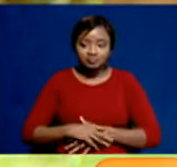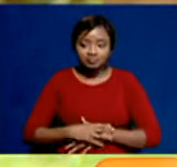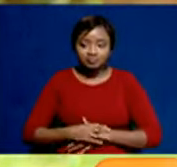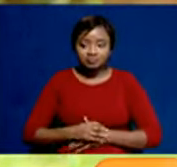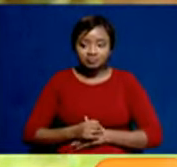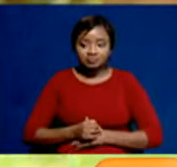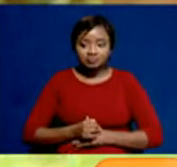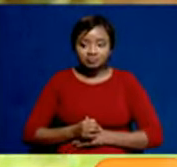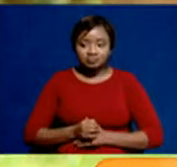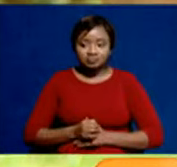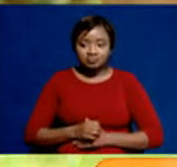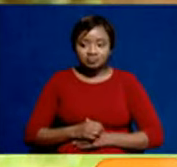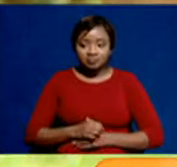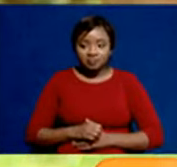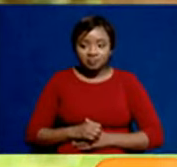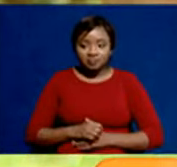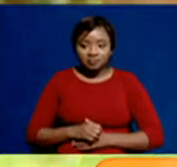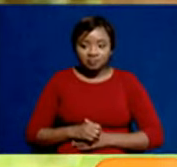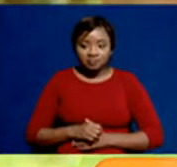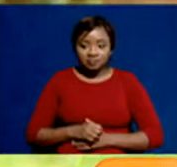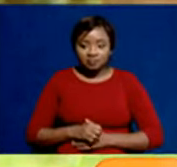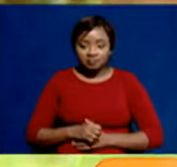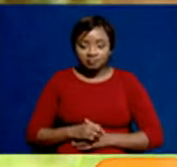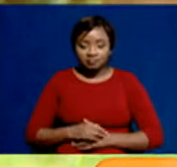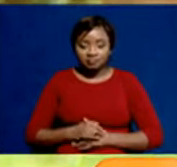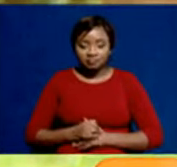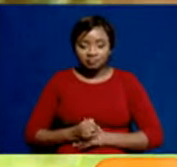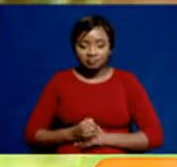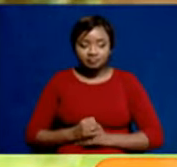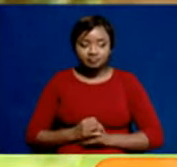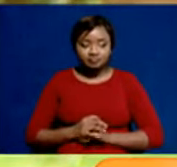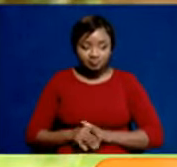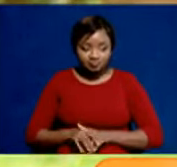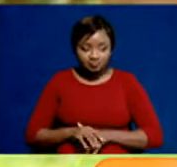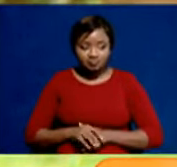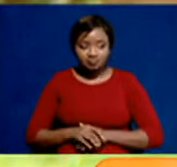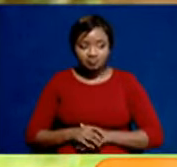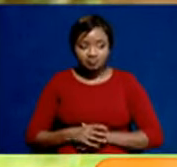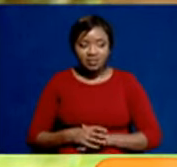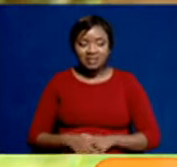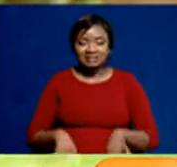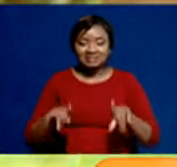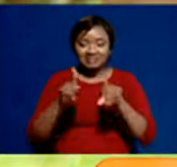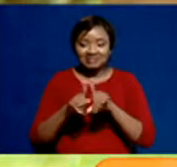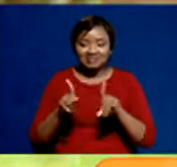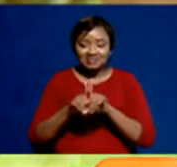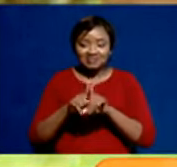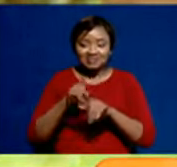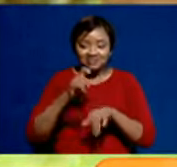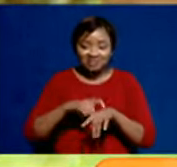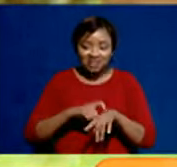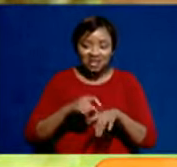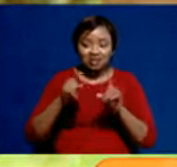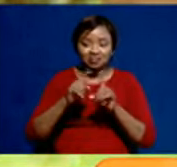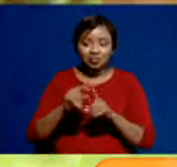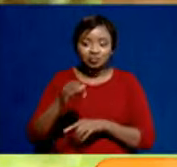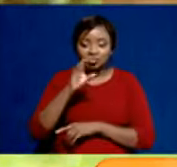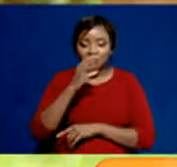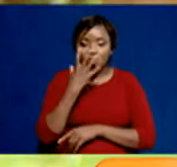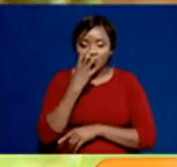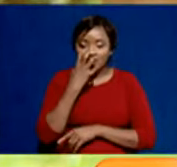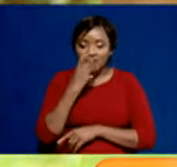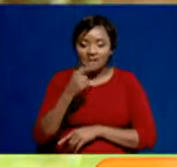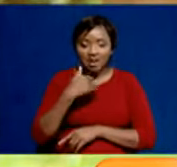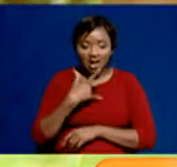in the newspapers. It's during the same period that ODM had disciplinary